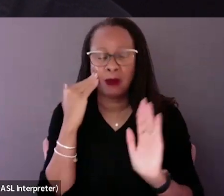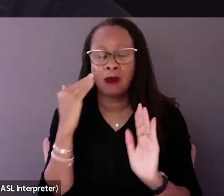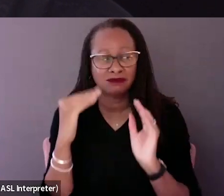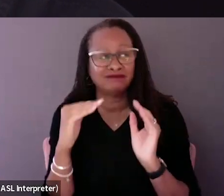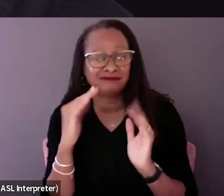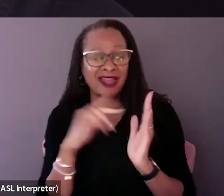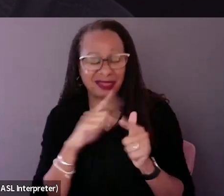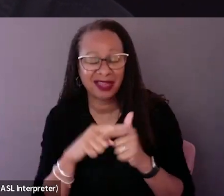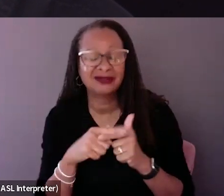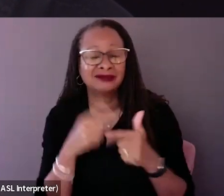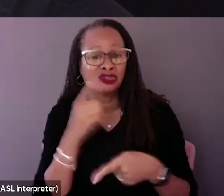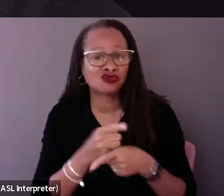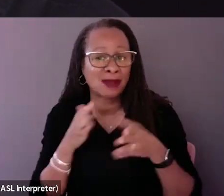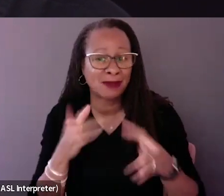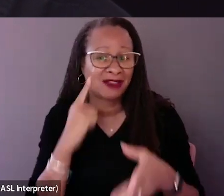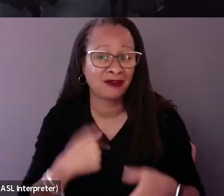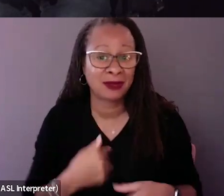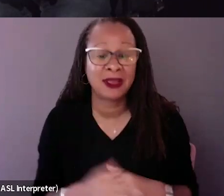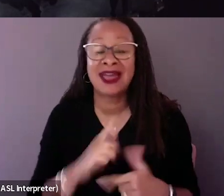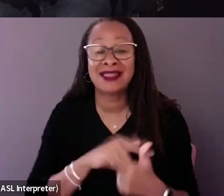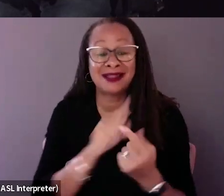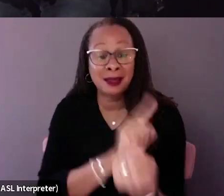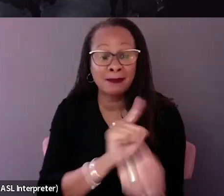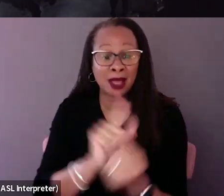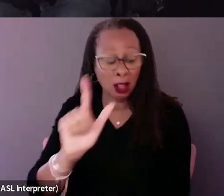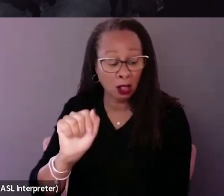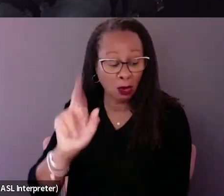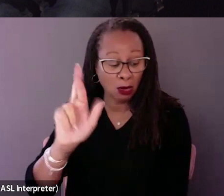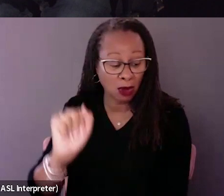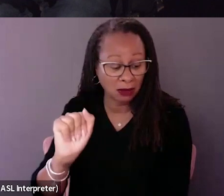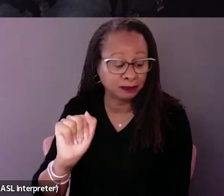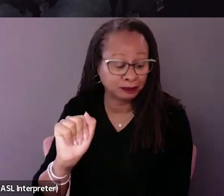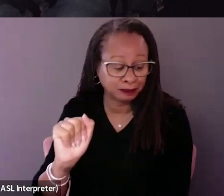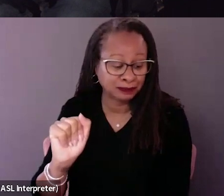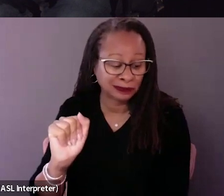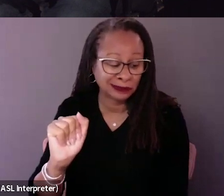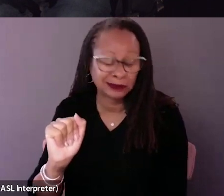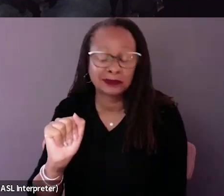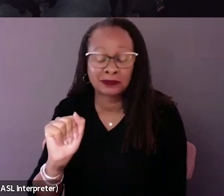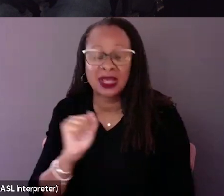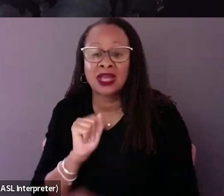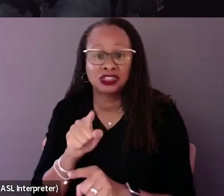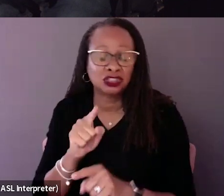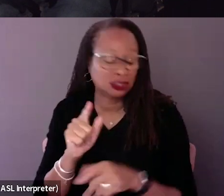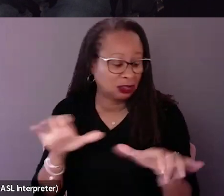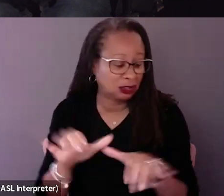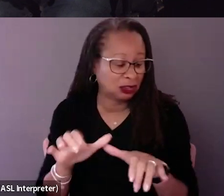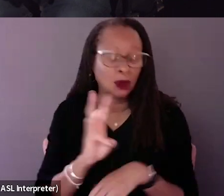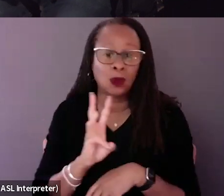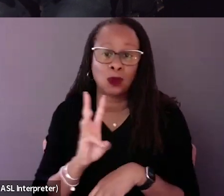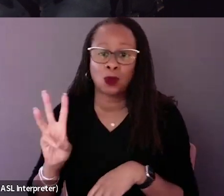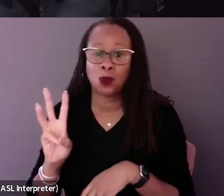path. And then when I met Laura, she cut a scene, the Western scene, where I